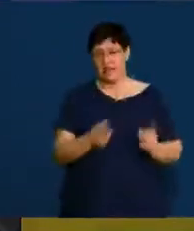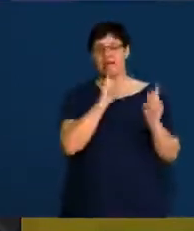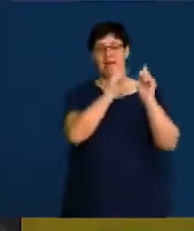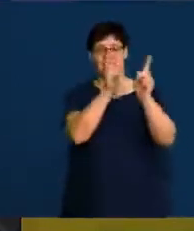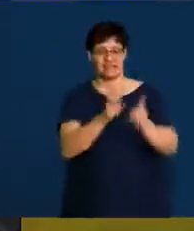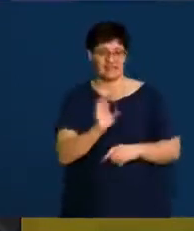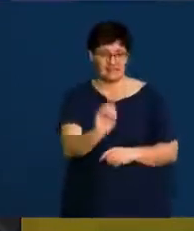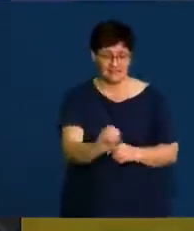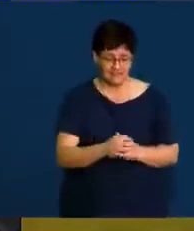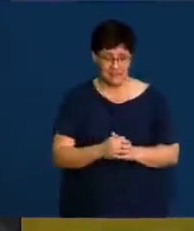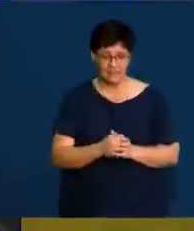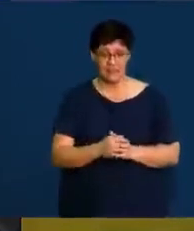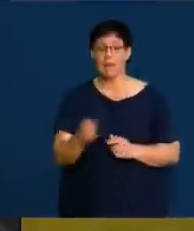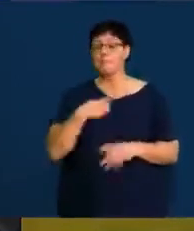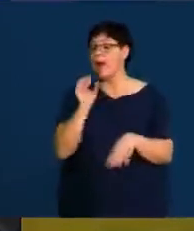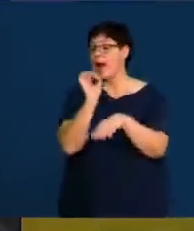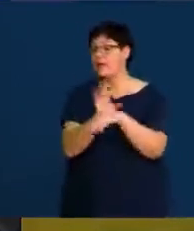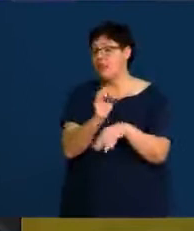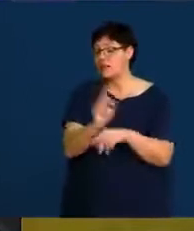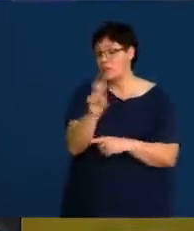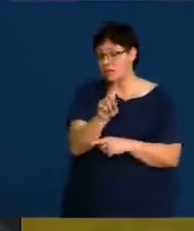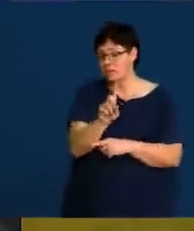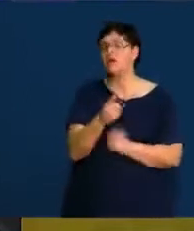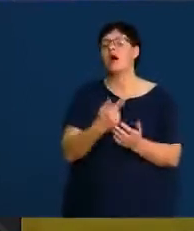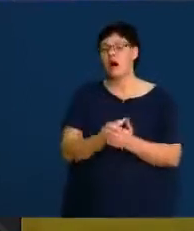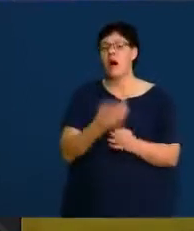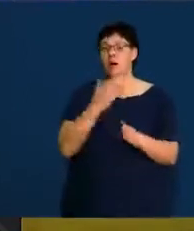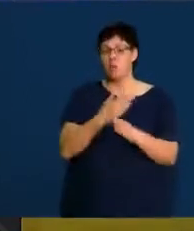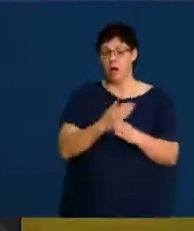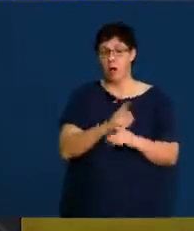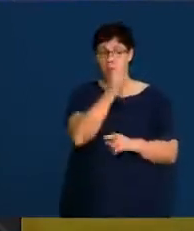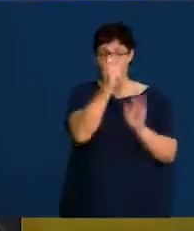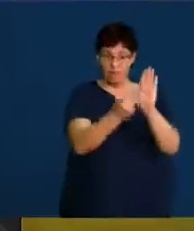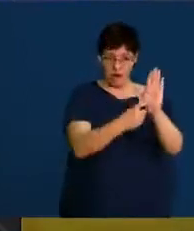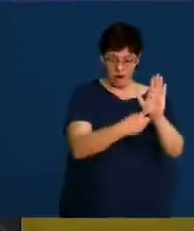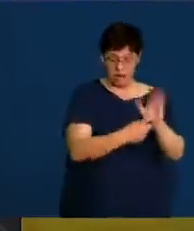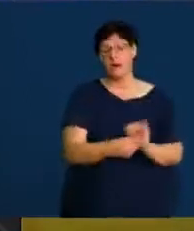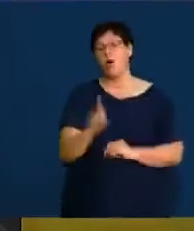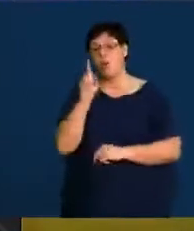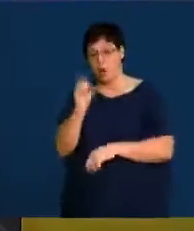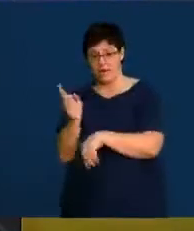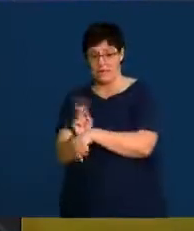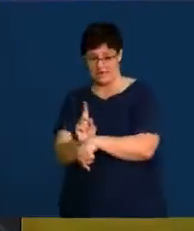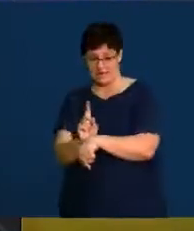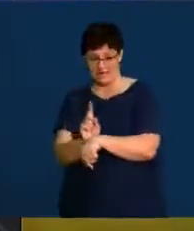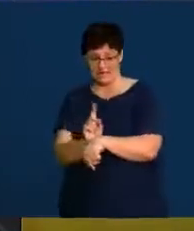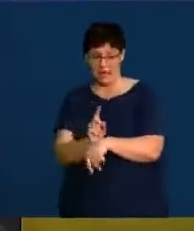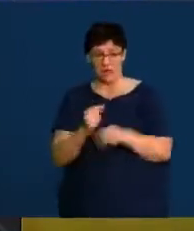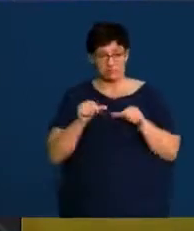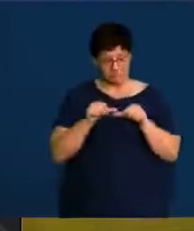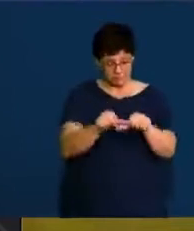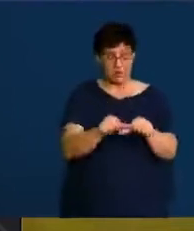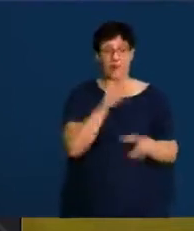put. So my advice would be work for 1 minute, 1 mark for every minute. That would give